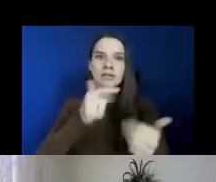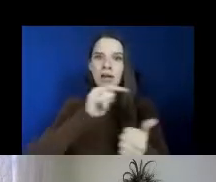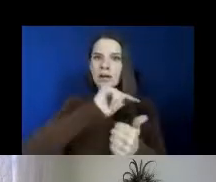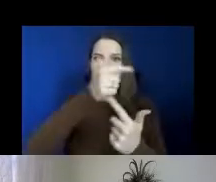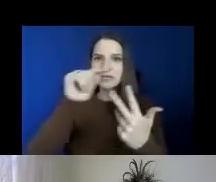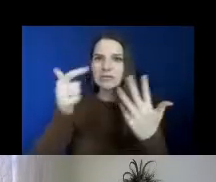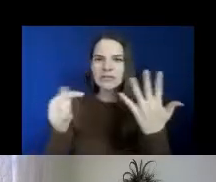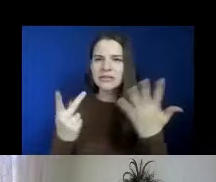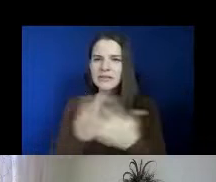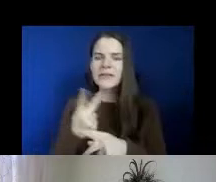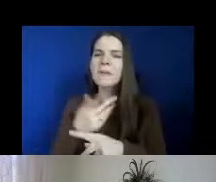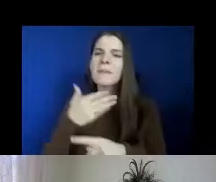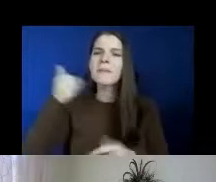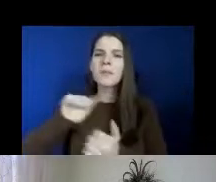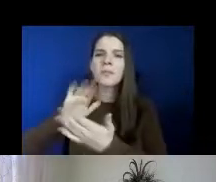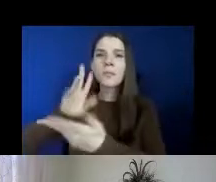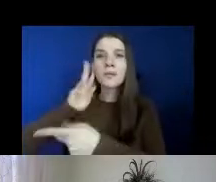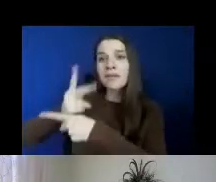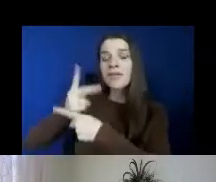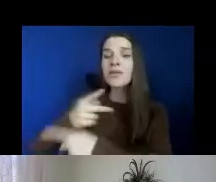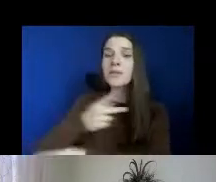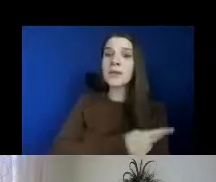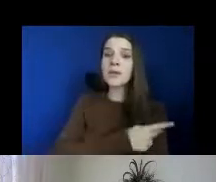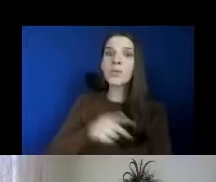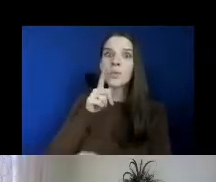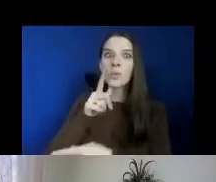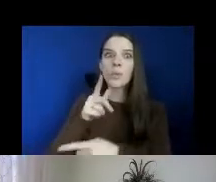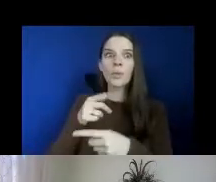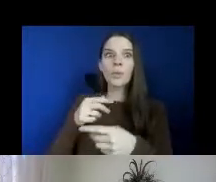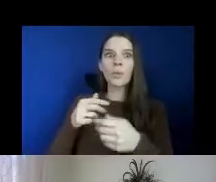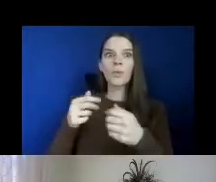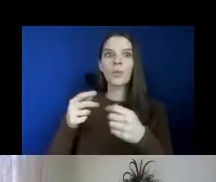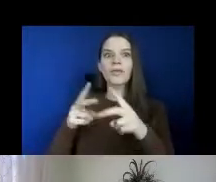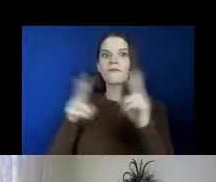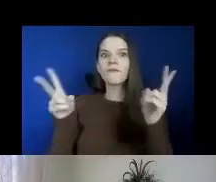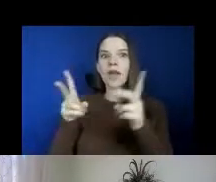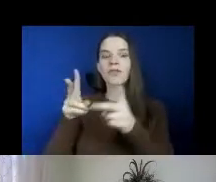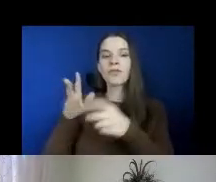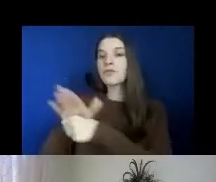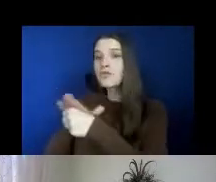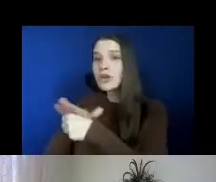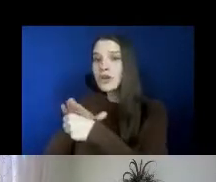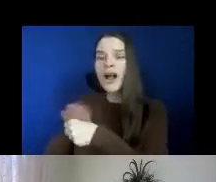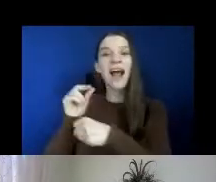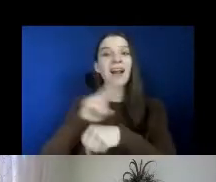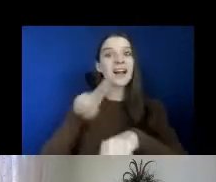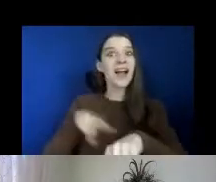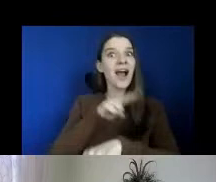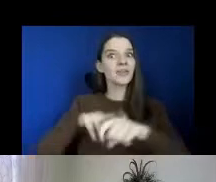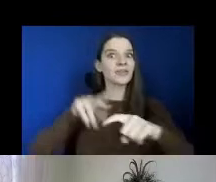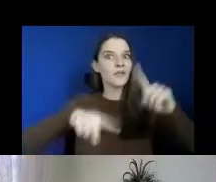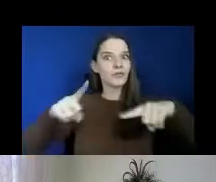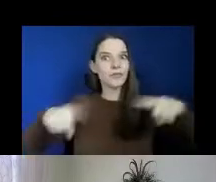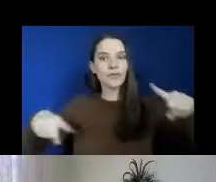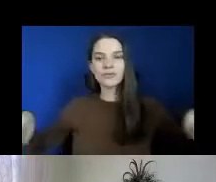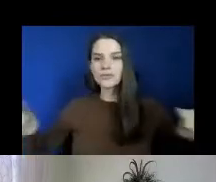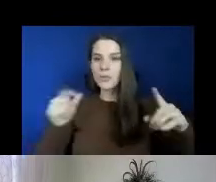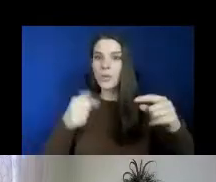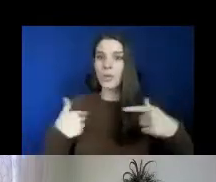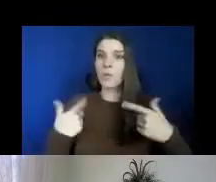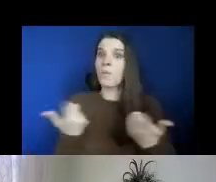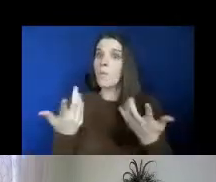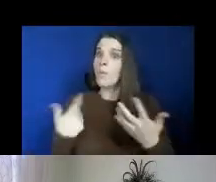best to take care of our patients with such regional and national variation in what we could